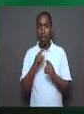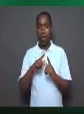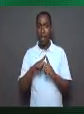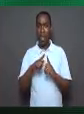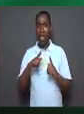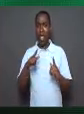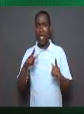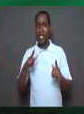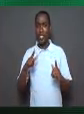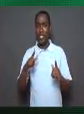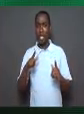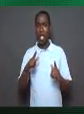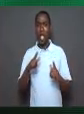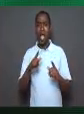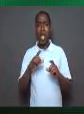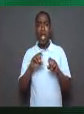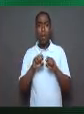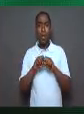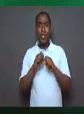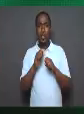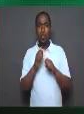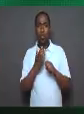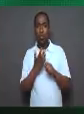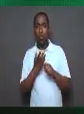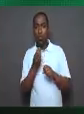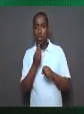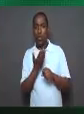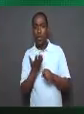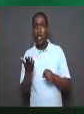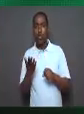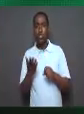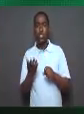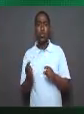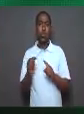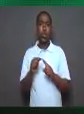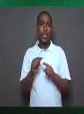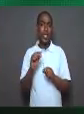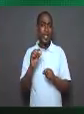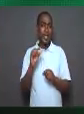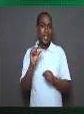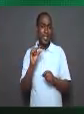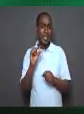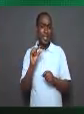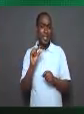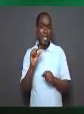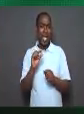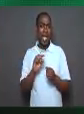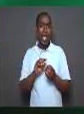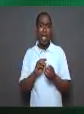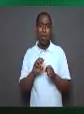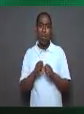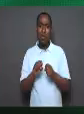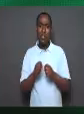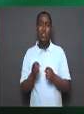large, insoluble food particles into smaller, soluble molecules.